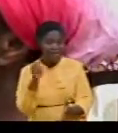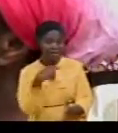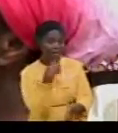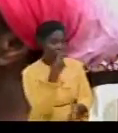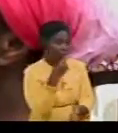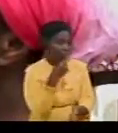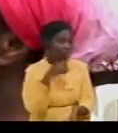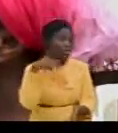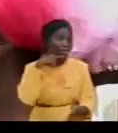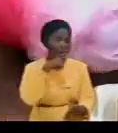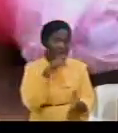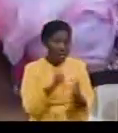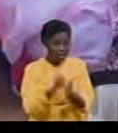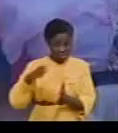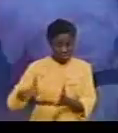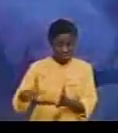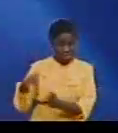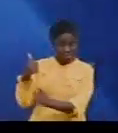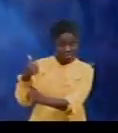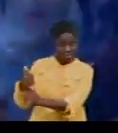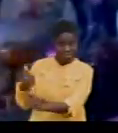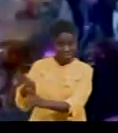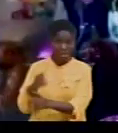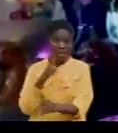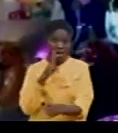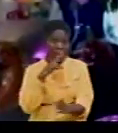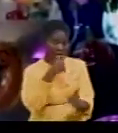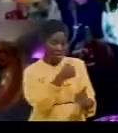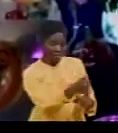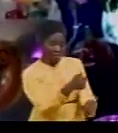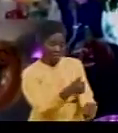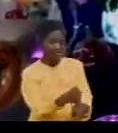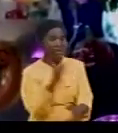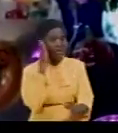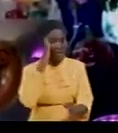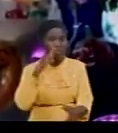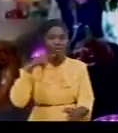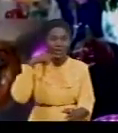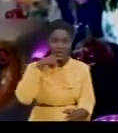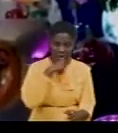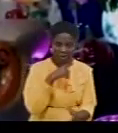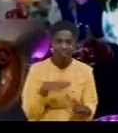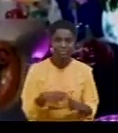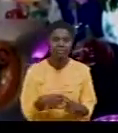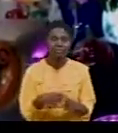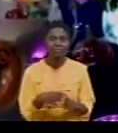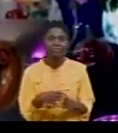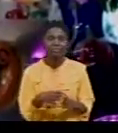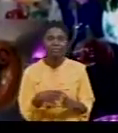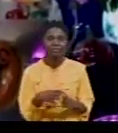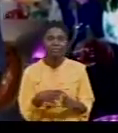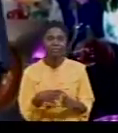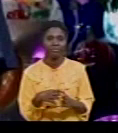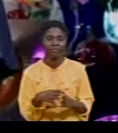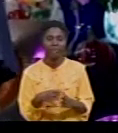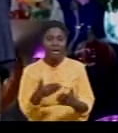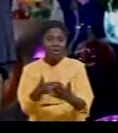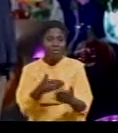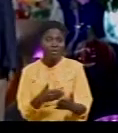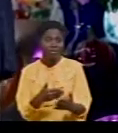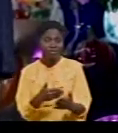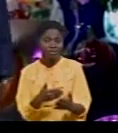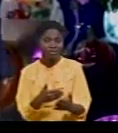child by himself, by herself, will be telling lies. Before